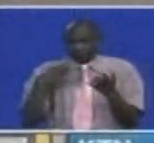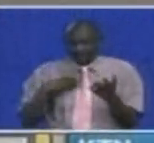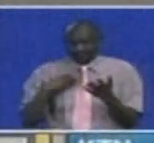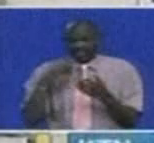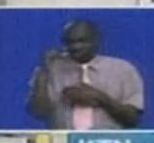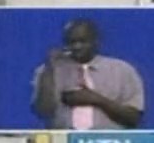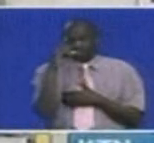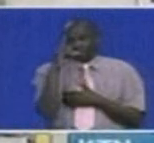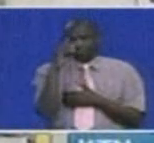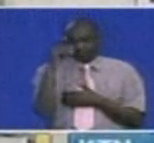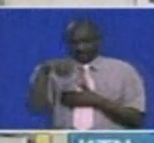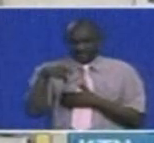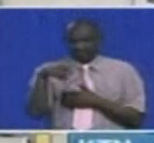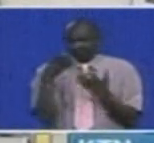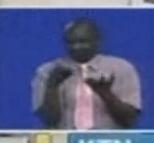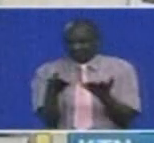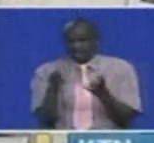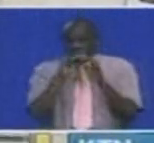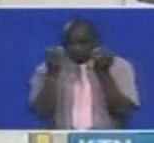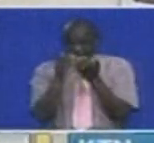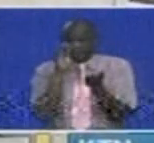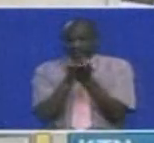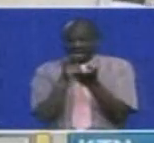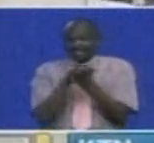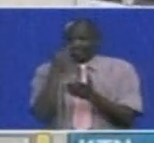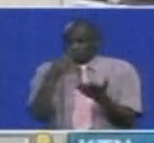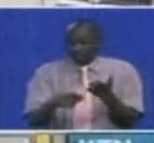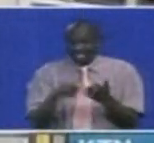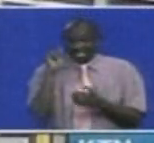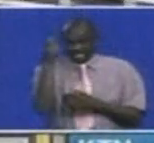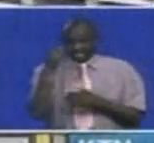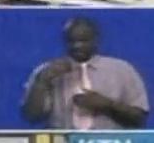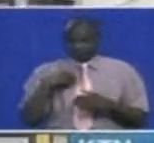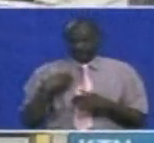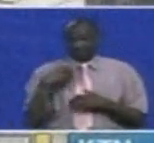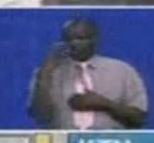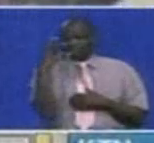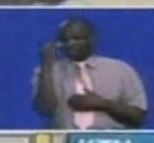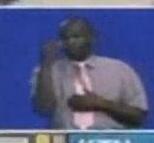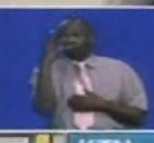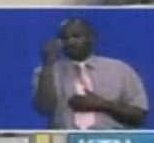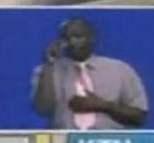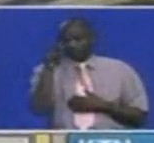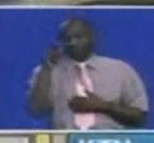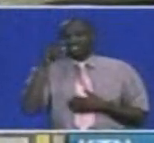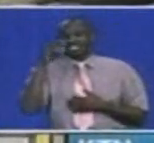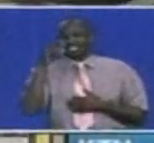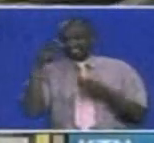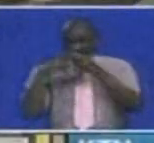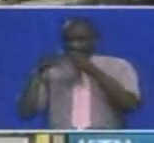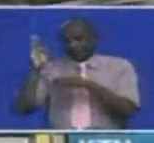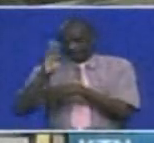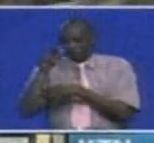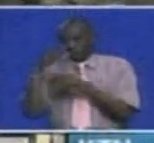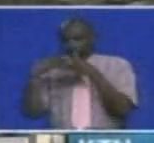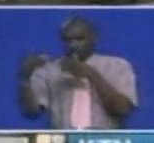GDP. According to the World Bank data, Kenya's GDP stood at $40.7 billion, or just about